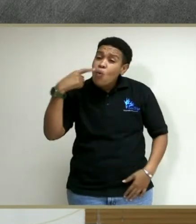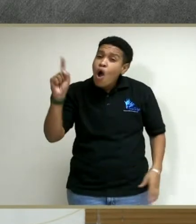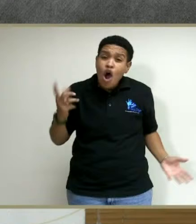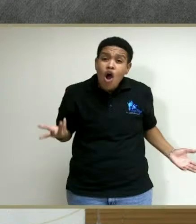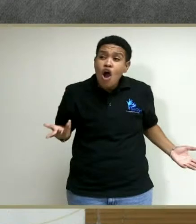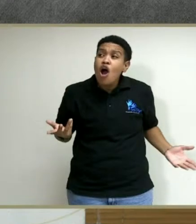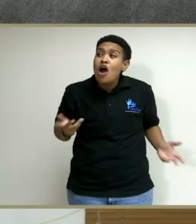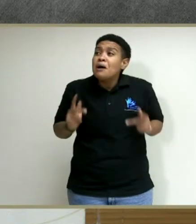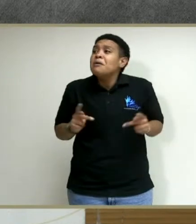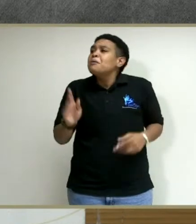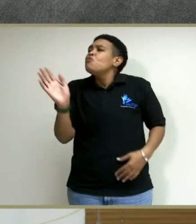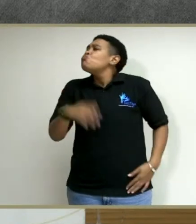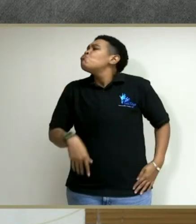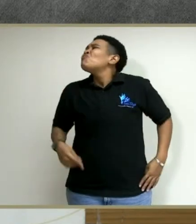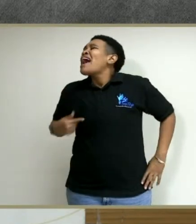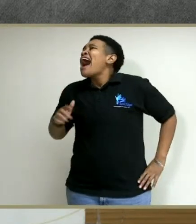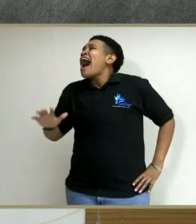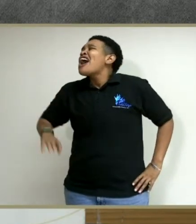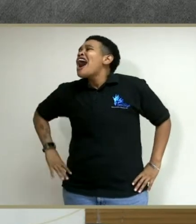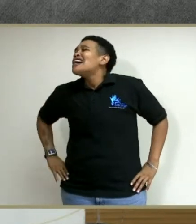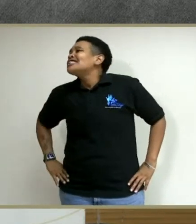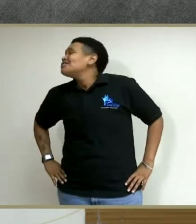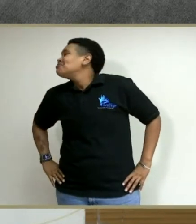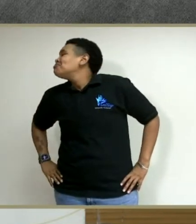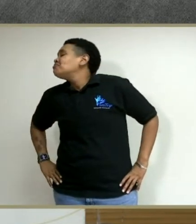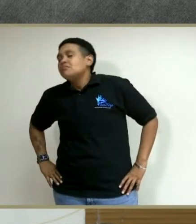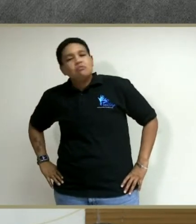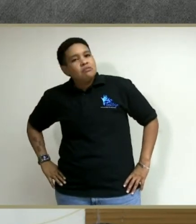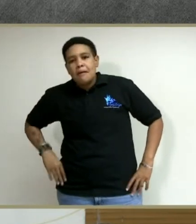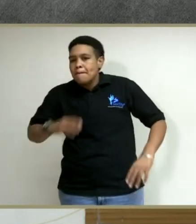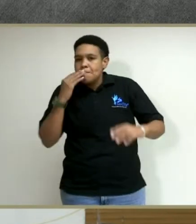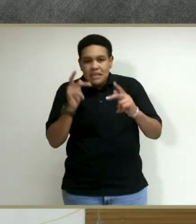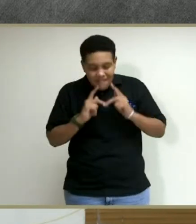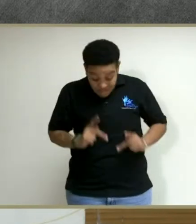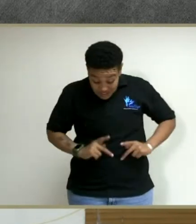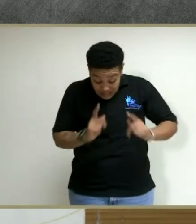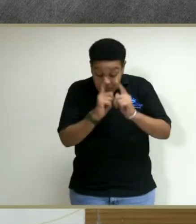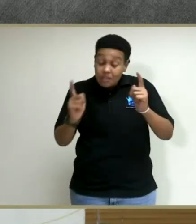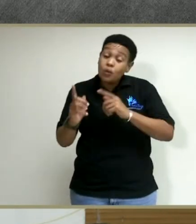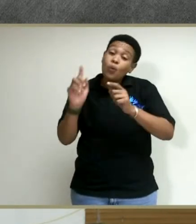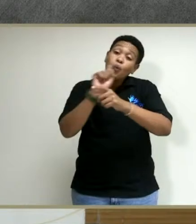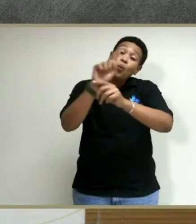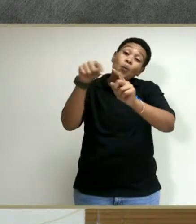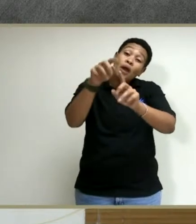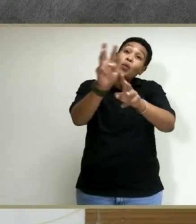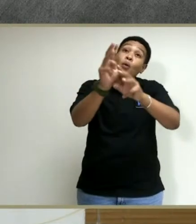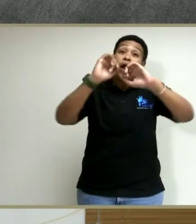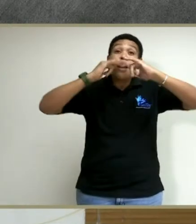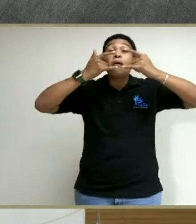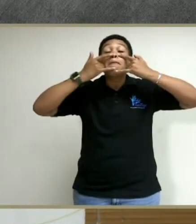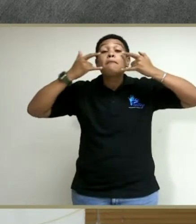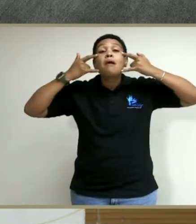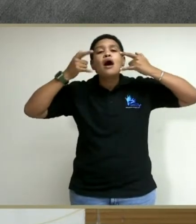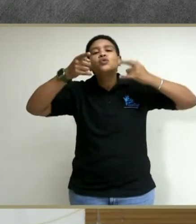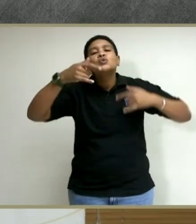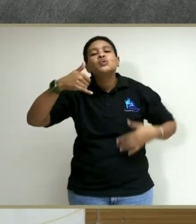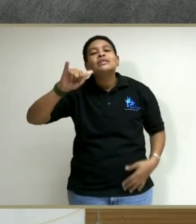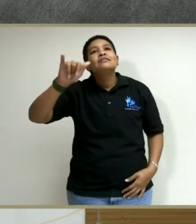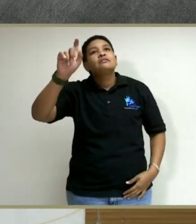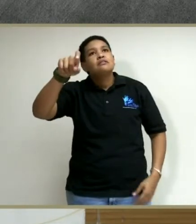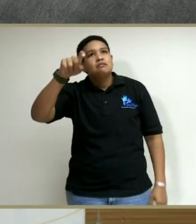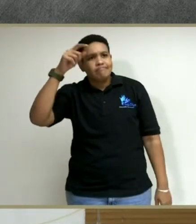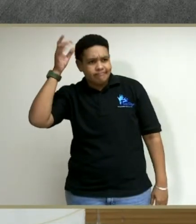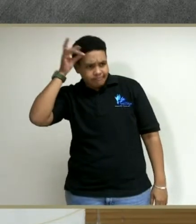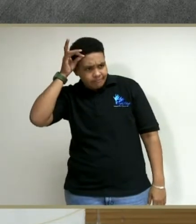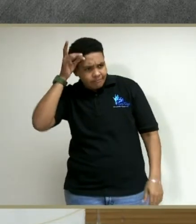that person maintain the physical distancing. Even when you are wearing mask, then you should still adhere to the